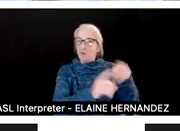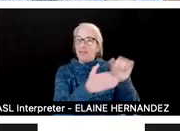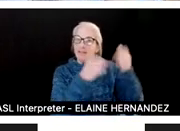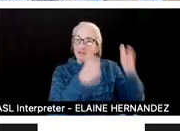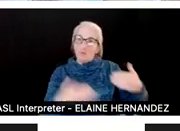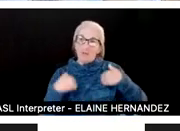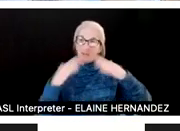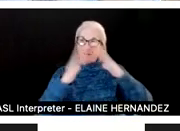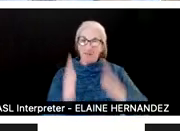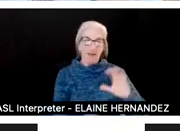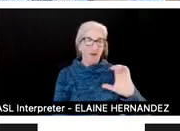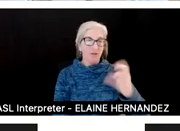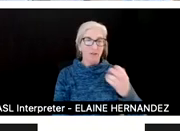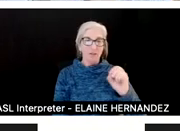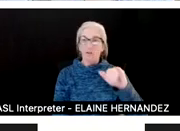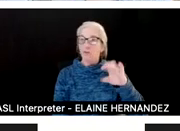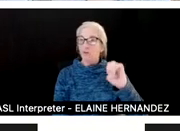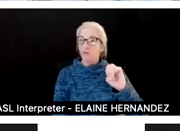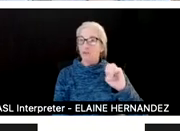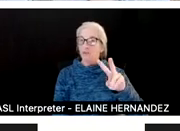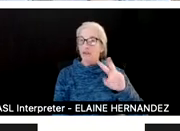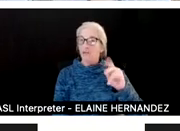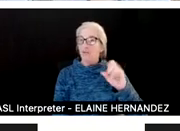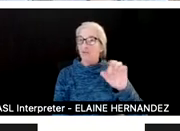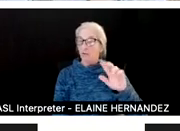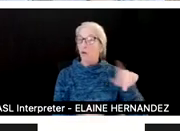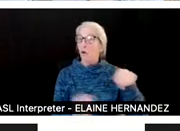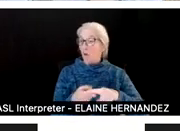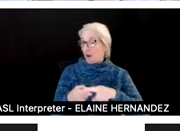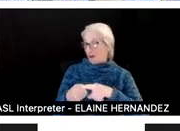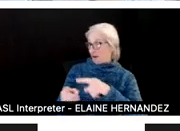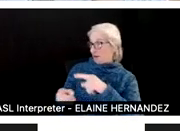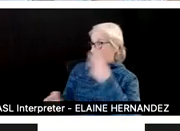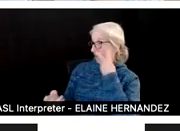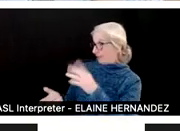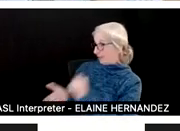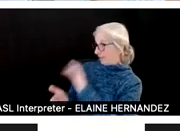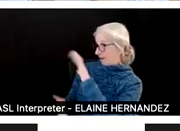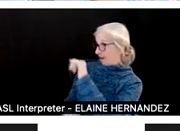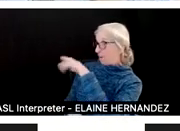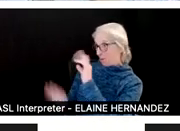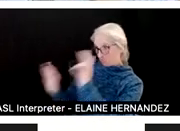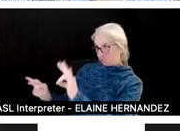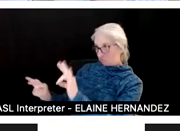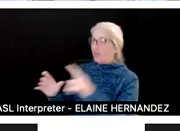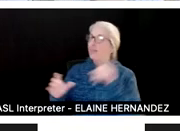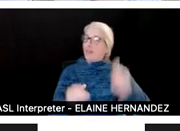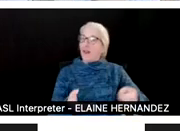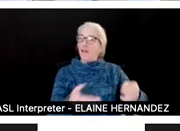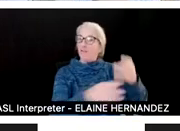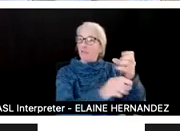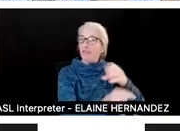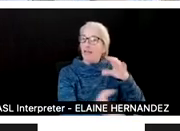voucher. Once they identify a place, they have to get that unit approved through the agency that issues